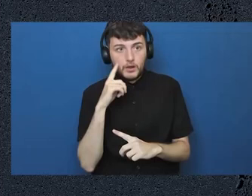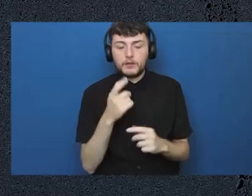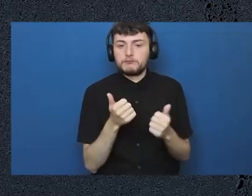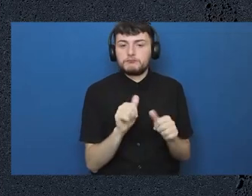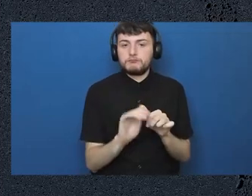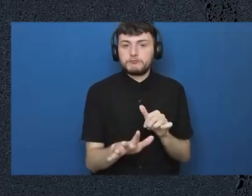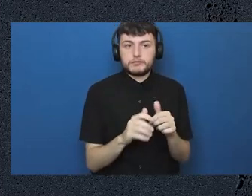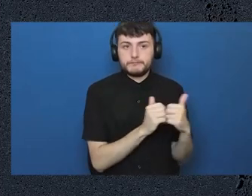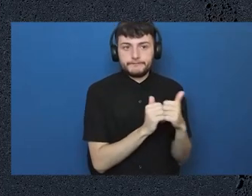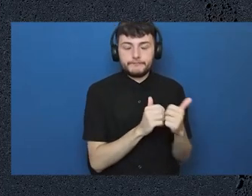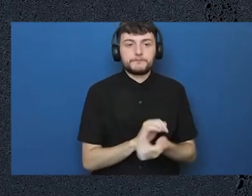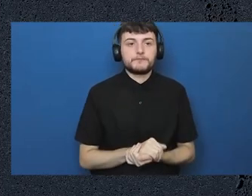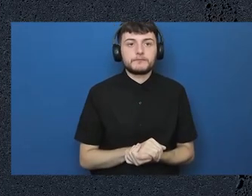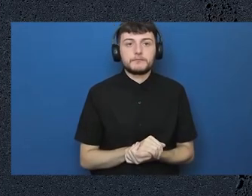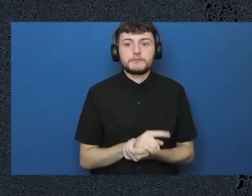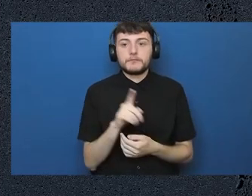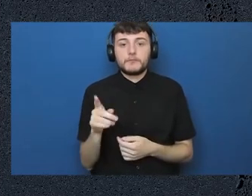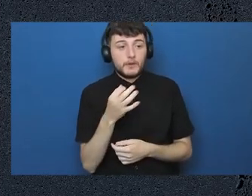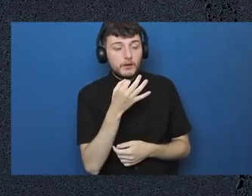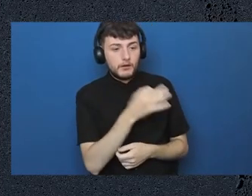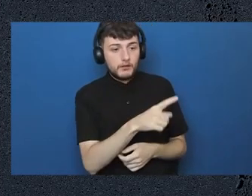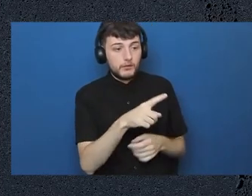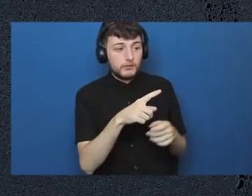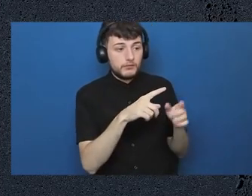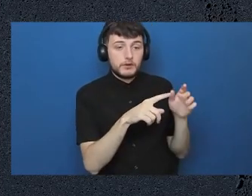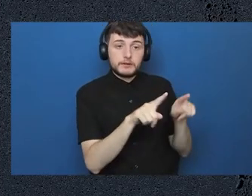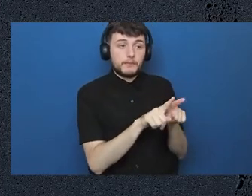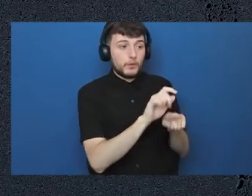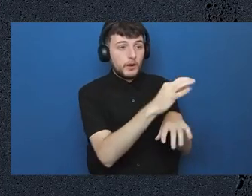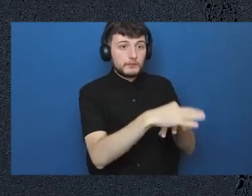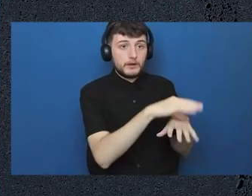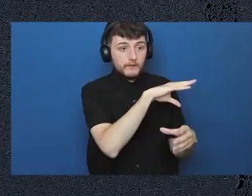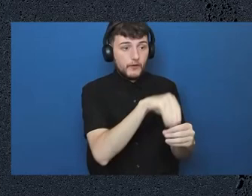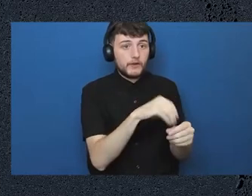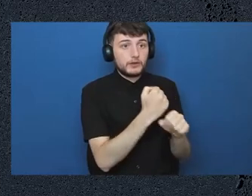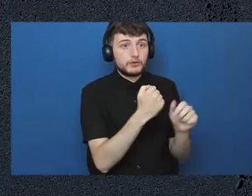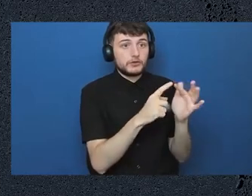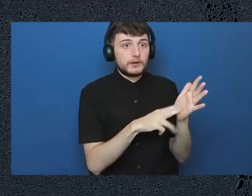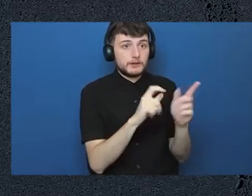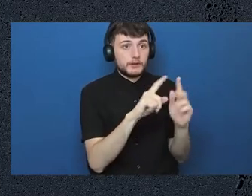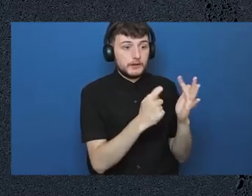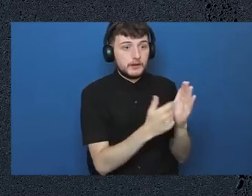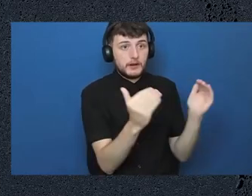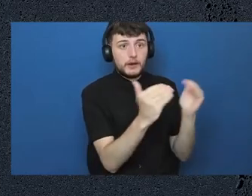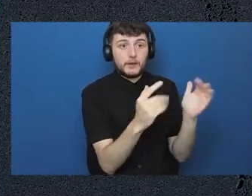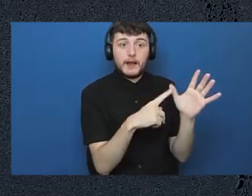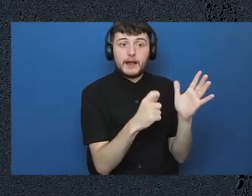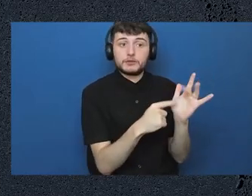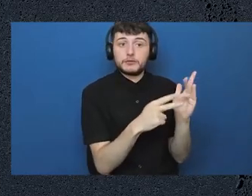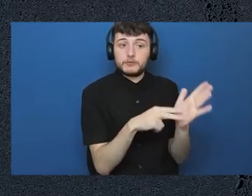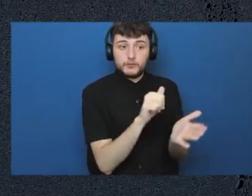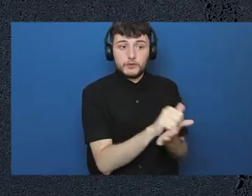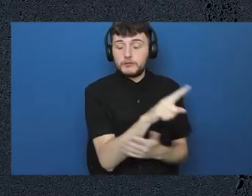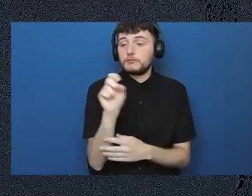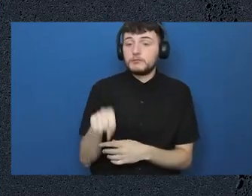also active in gender equity action. Yep. Lucky. And excellent. Absolutely. And that's one advice